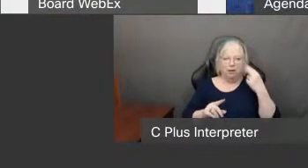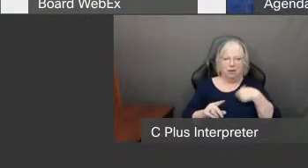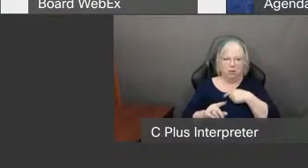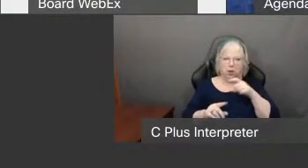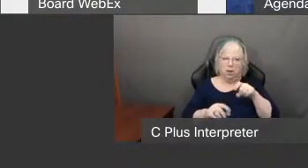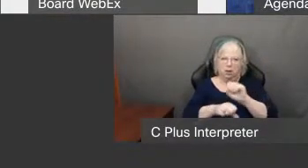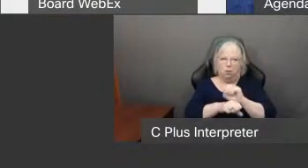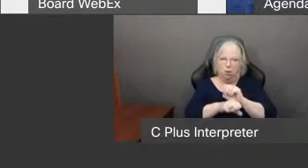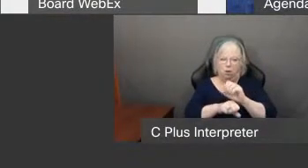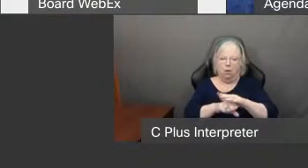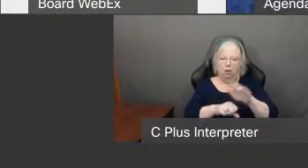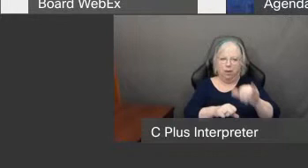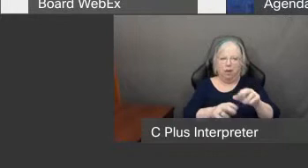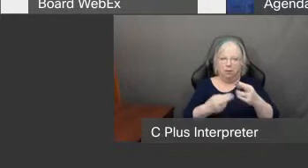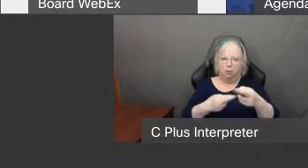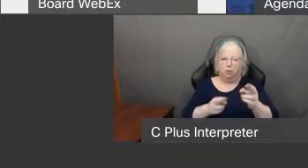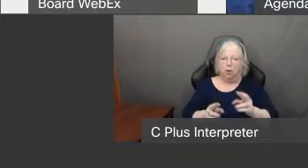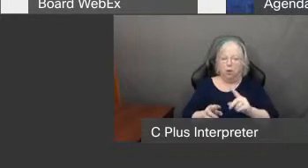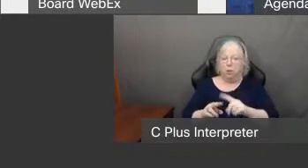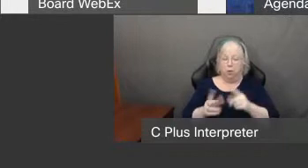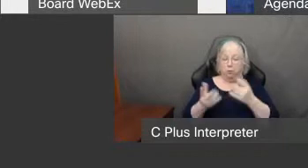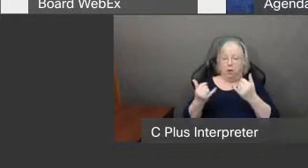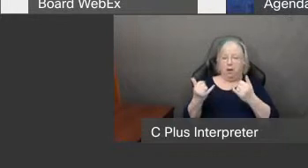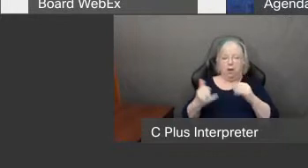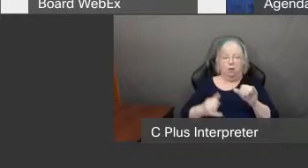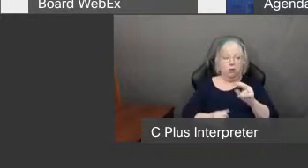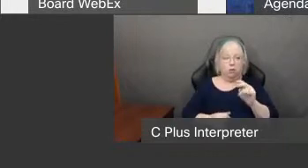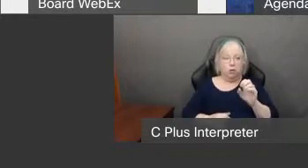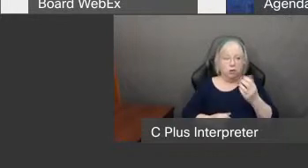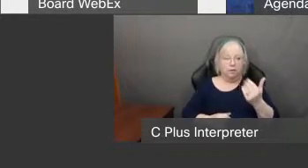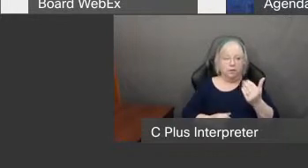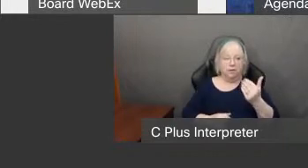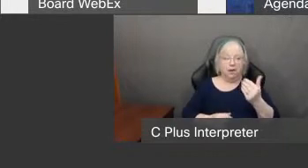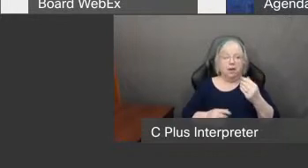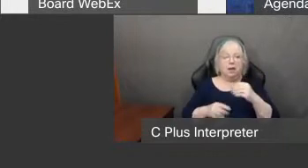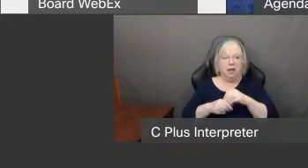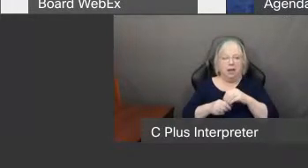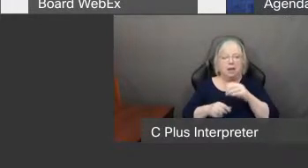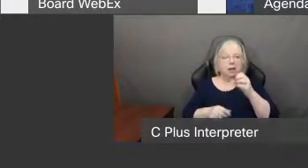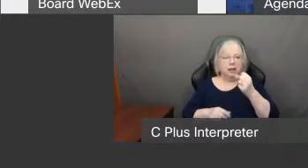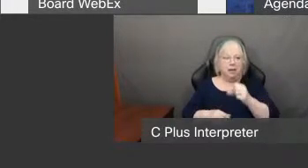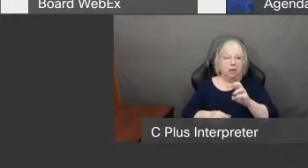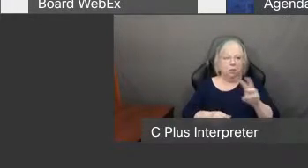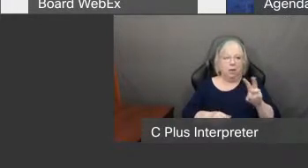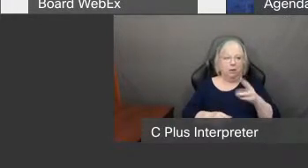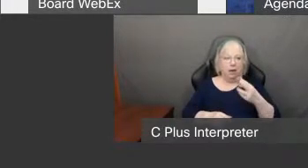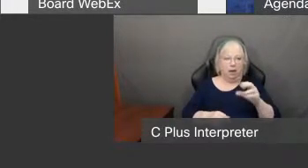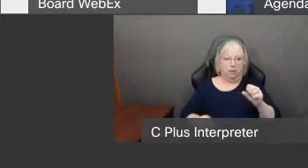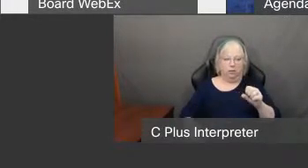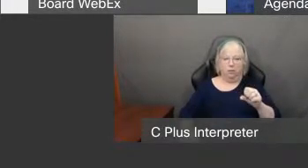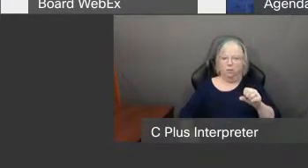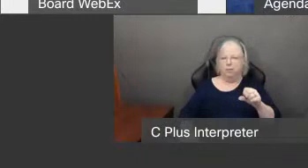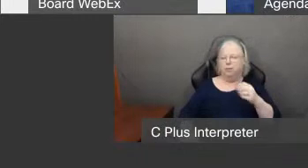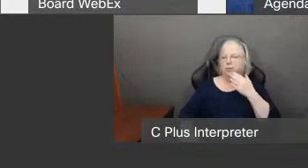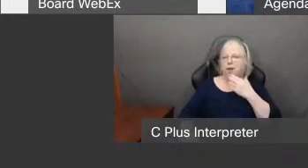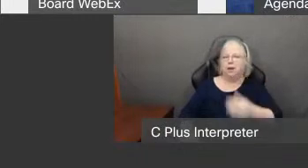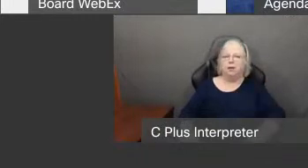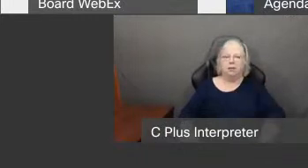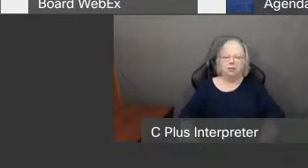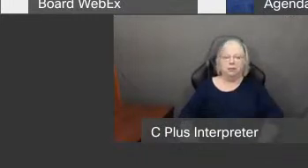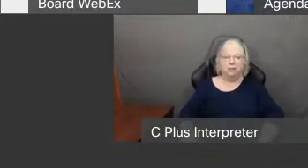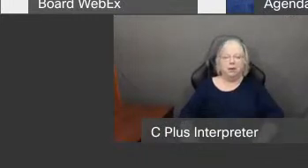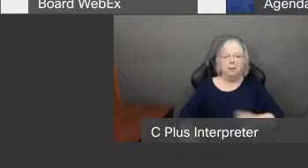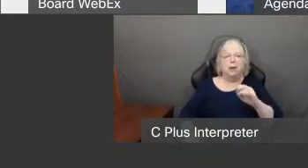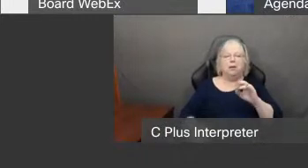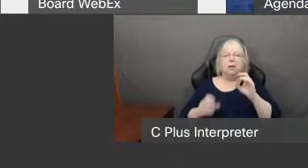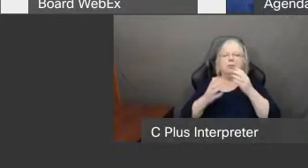room. But yeah, right now, June 15th at Southwest High School. Okay, thank you, City Manager. All right,